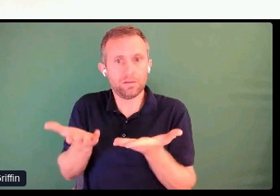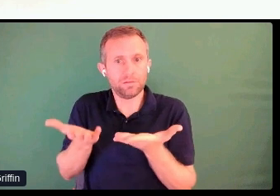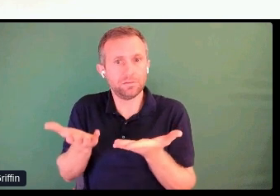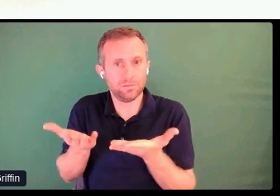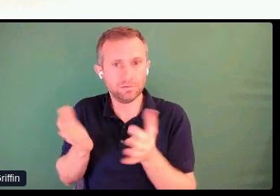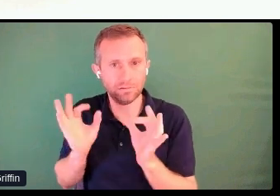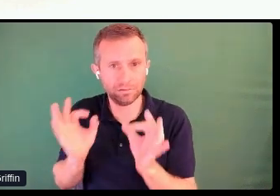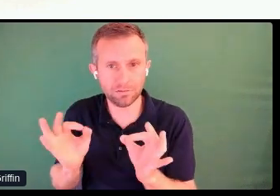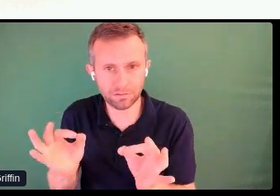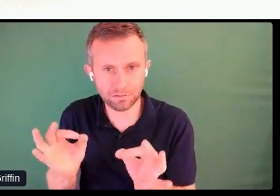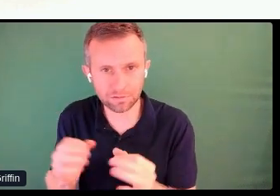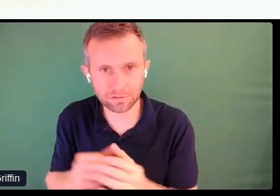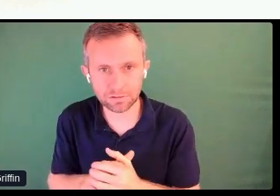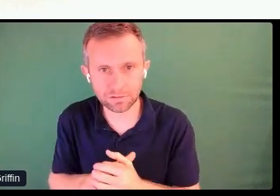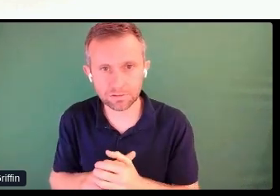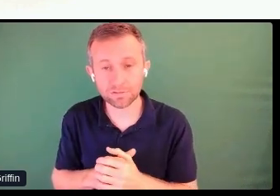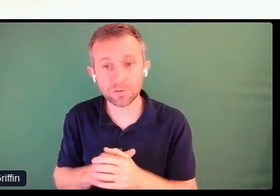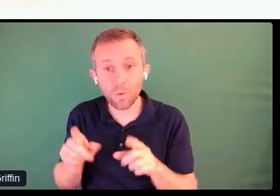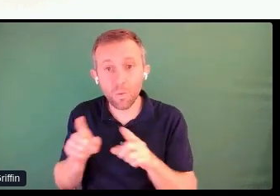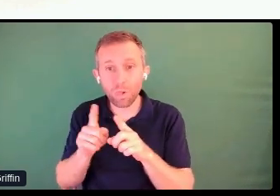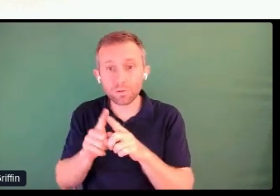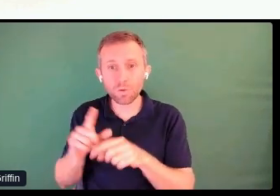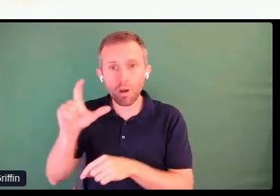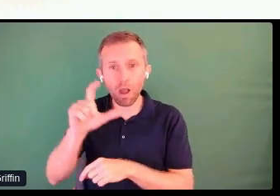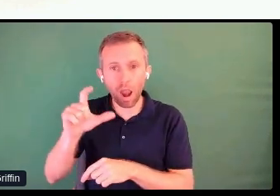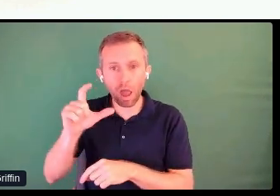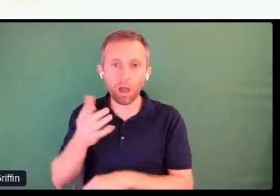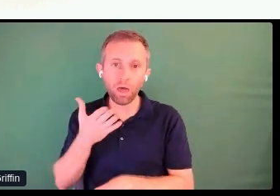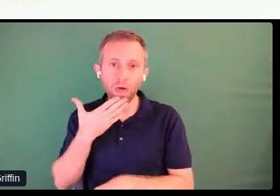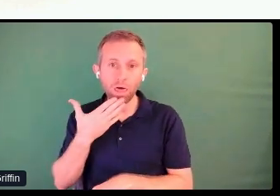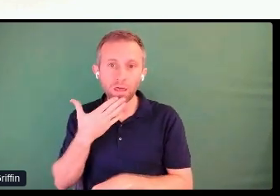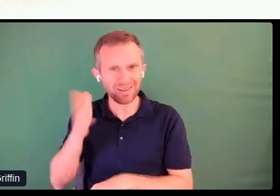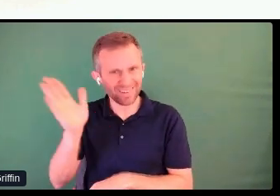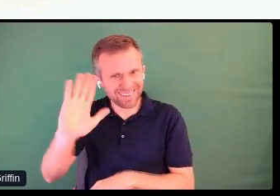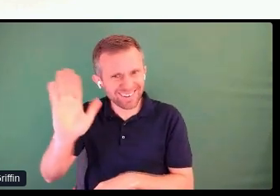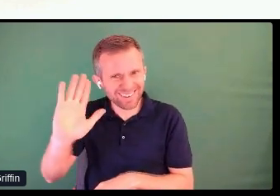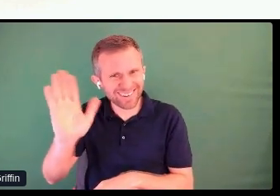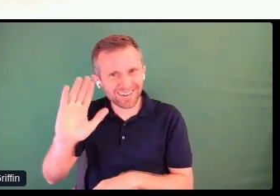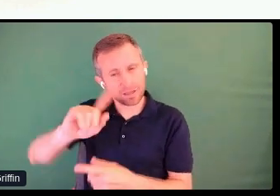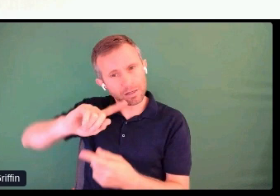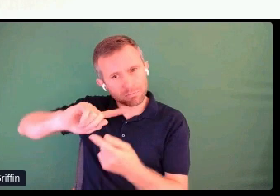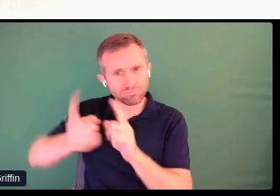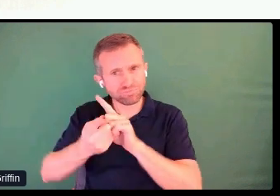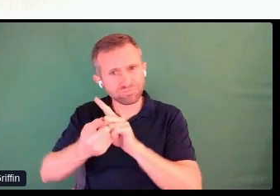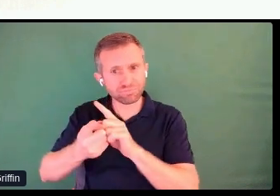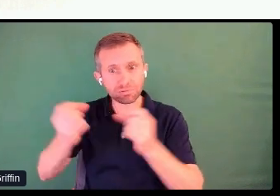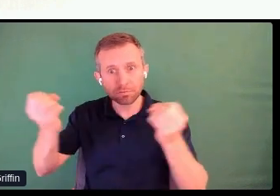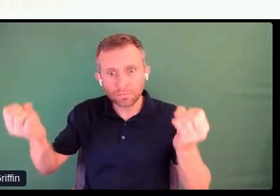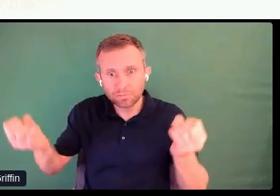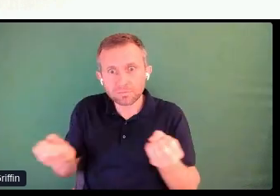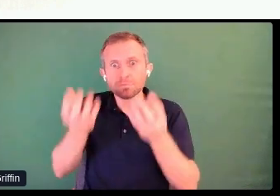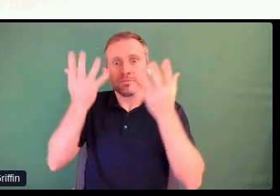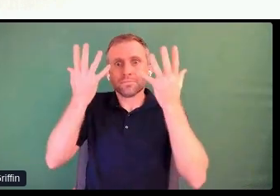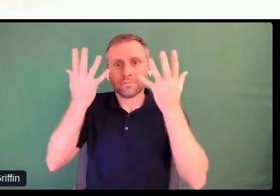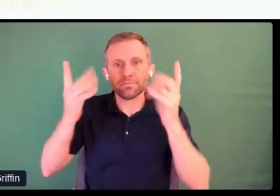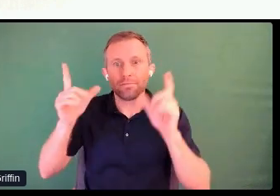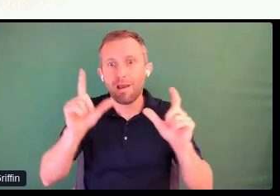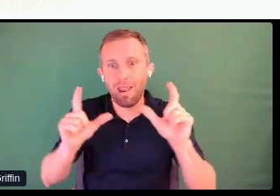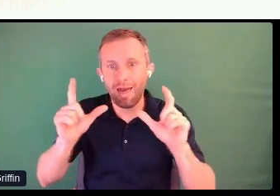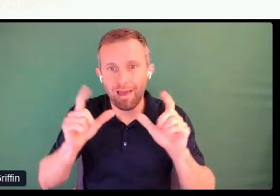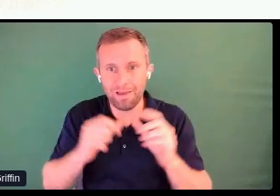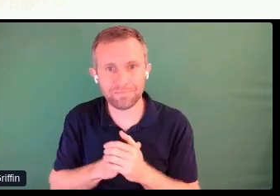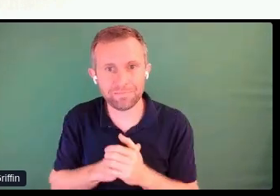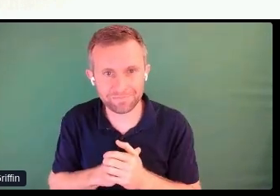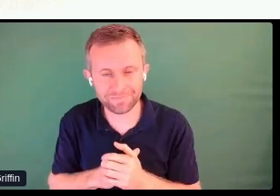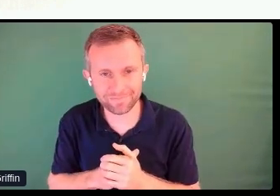in a large number of colors made it possible to further customize to her likings. But possibly most